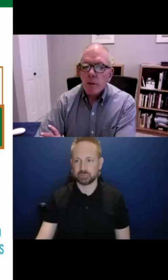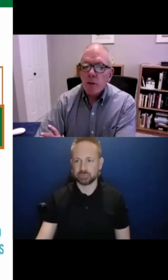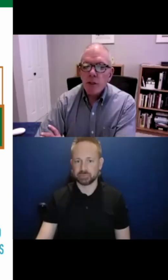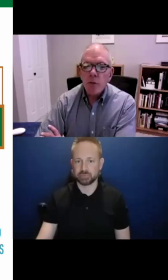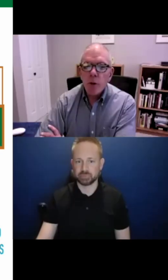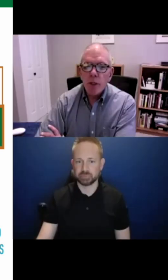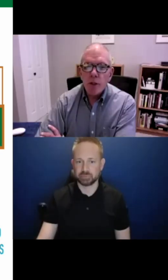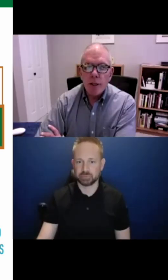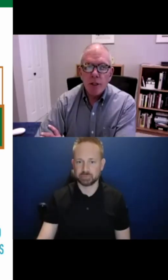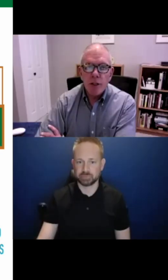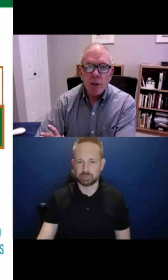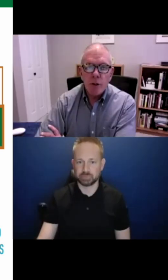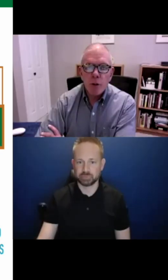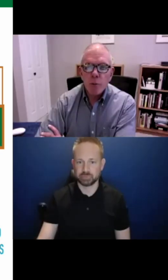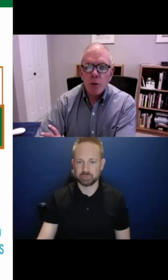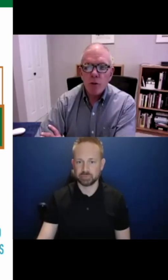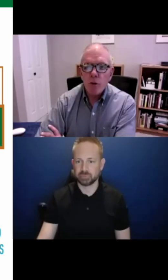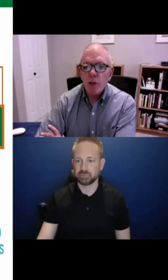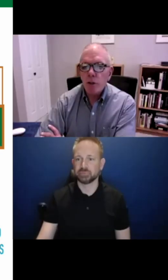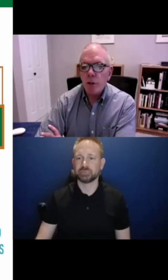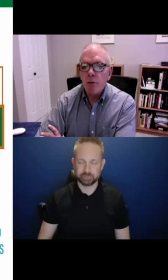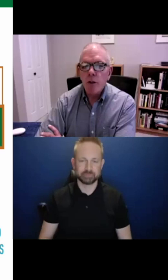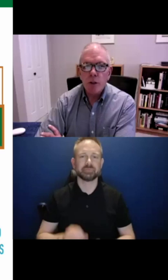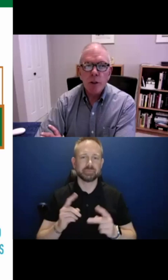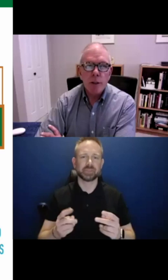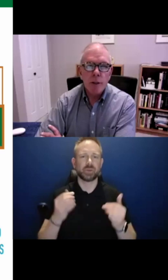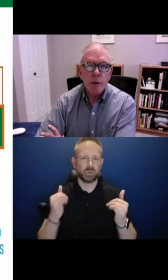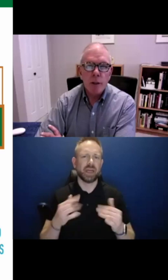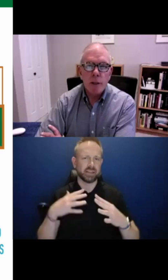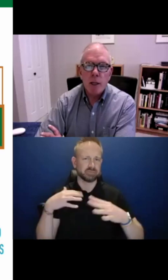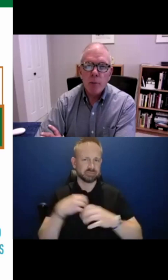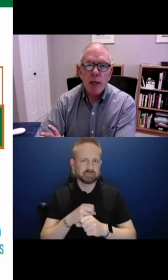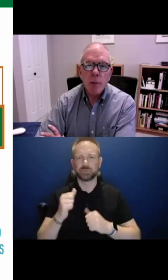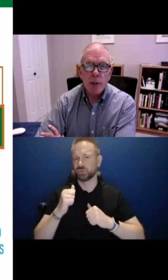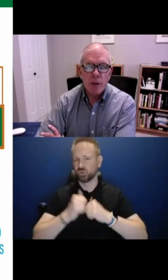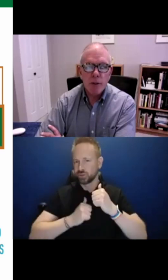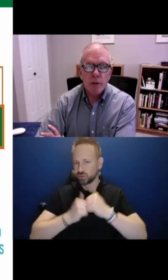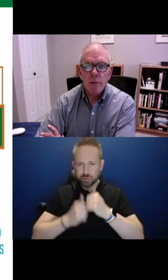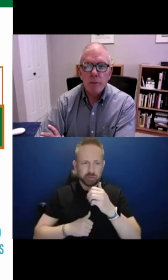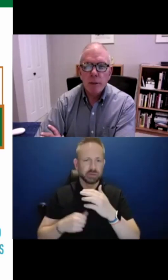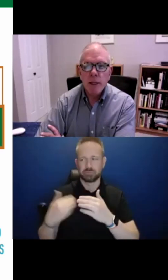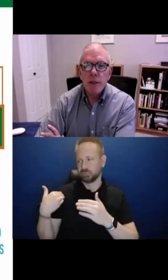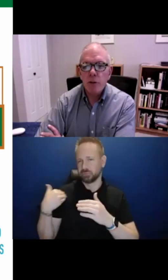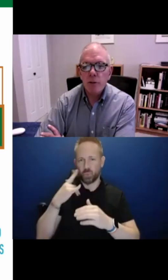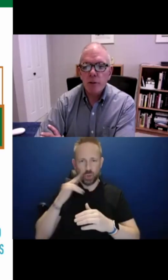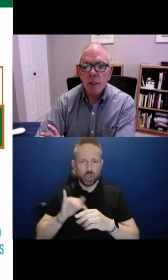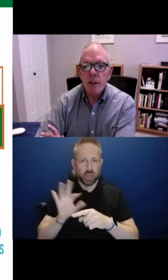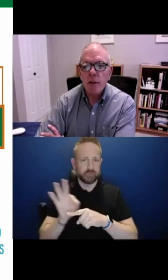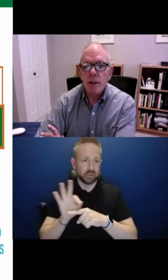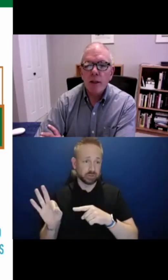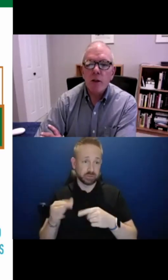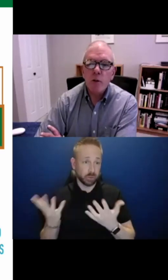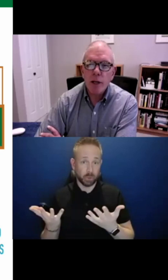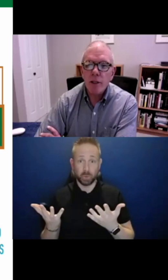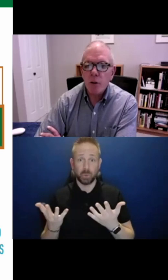So that's a fair bit to digest in terms of structure and function, and I'd be happy to answer any